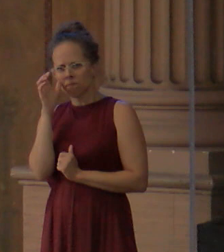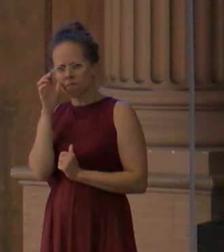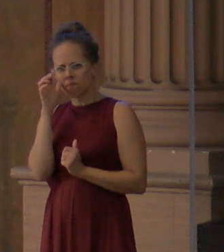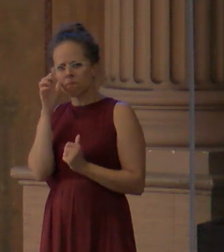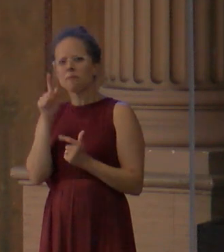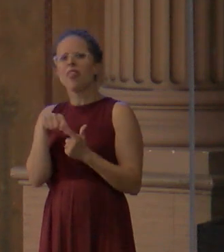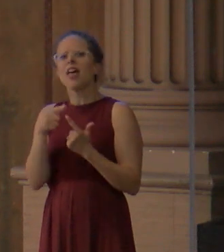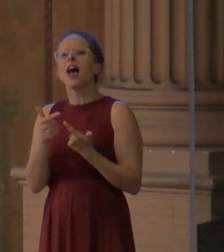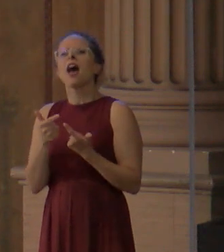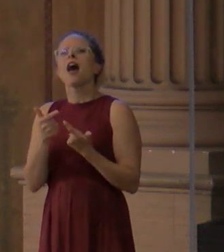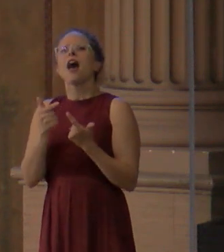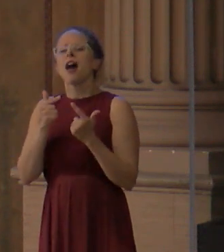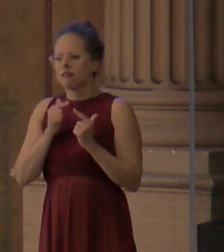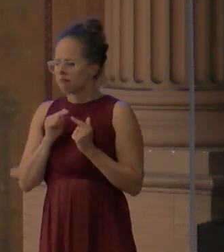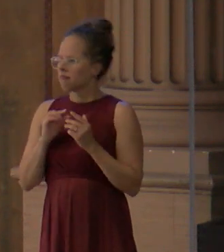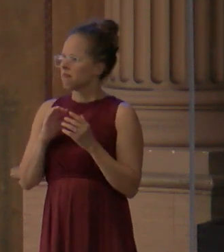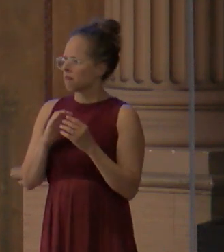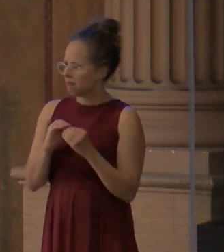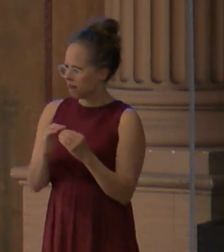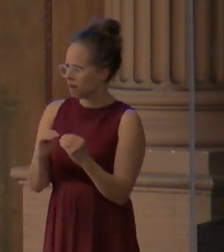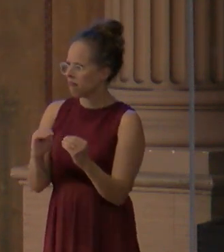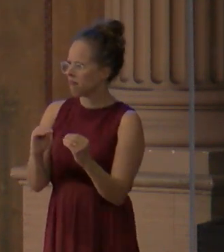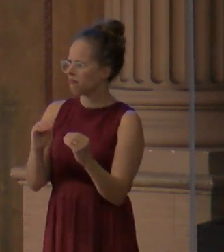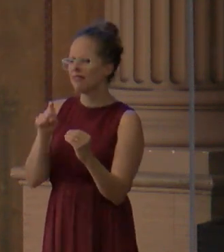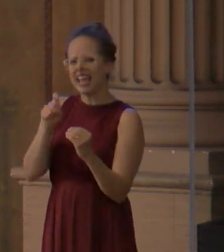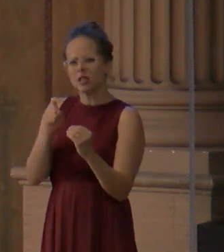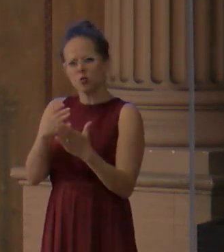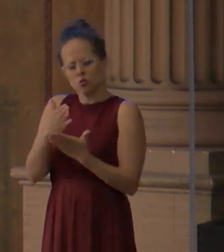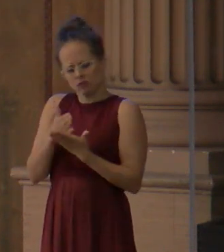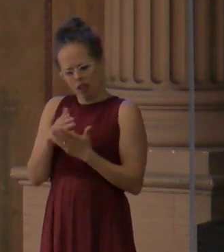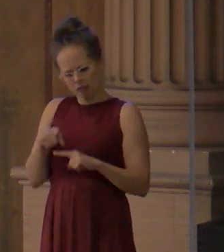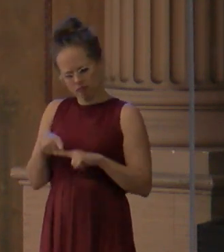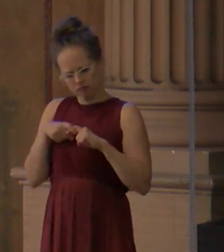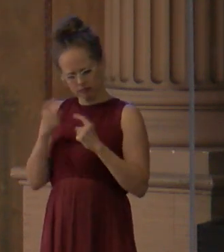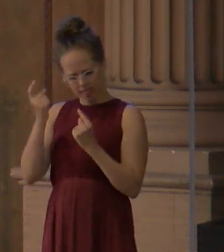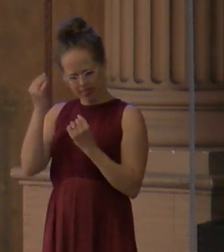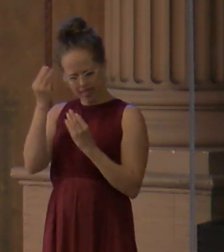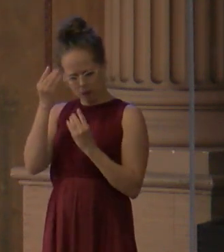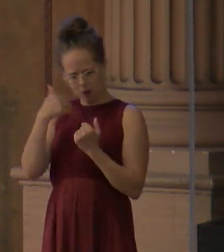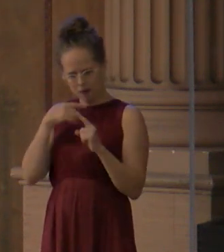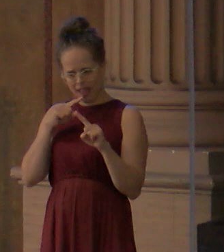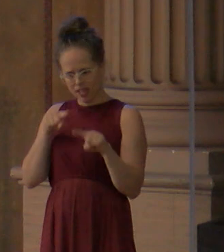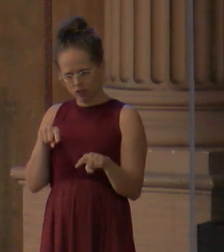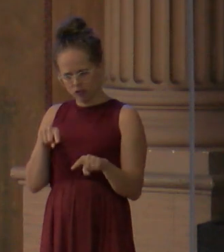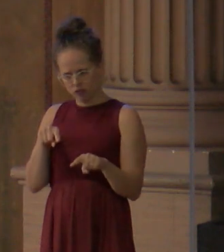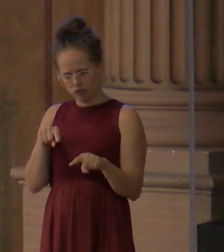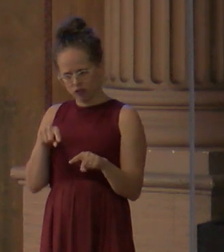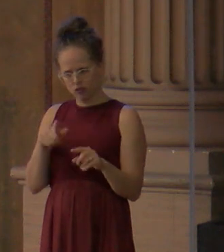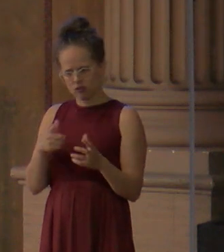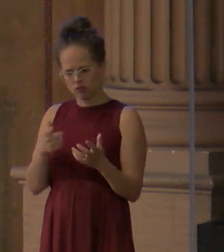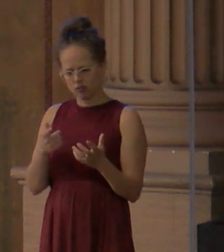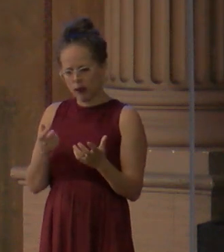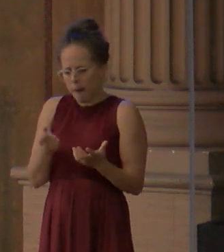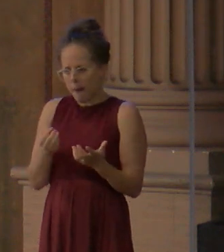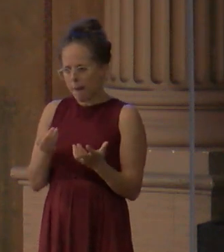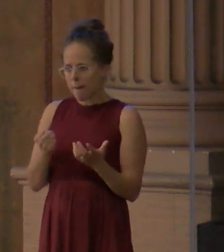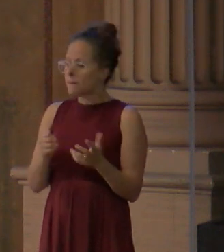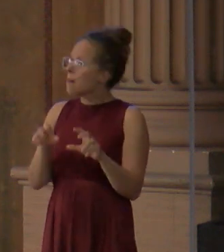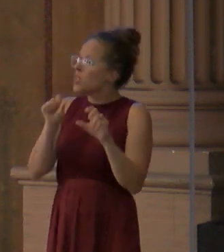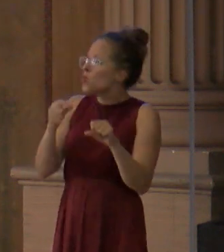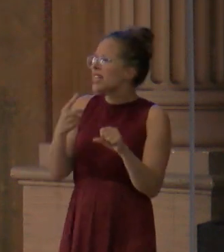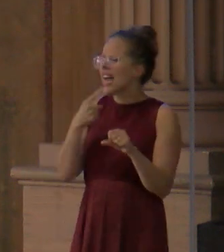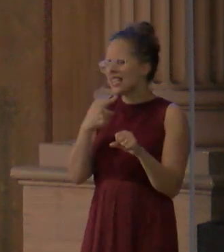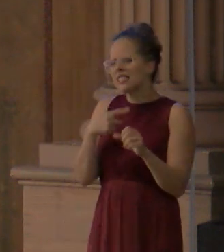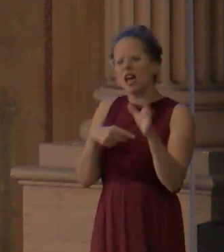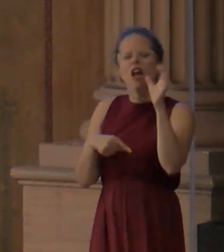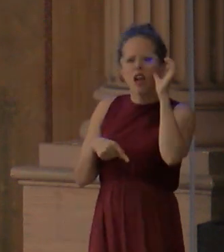Right? Like I need to know as much as I can to give an accurate or helpful answer. It doesn't mean you can't say, well, at this point, this is kind of where I am, this is kind of what